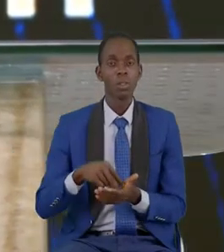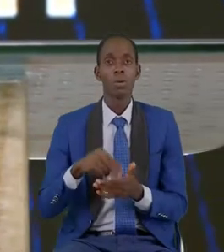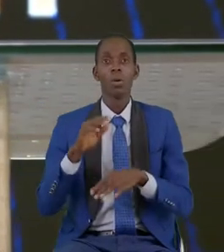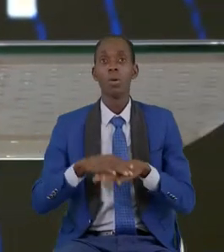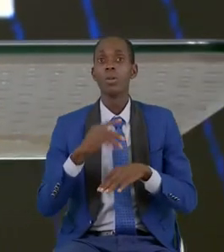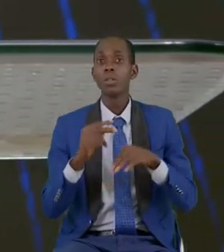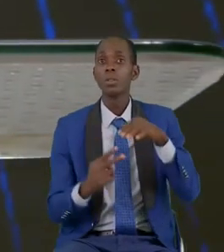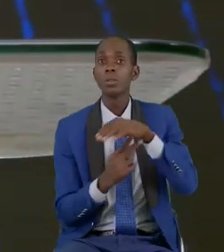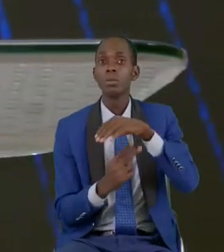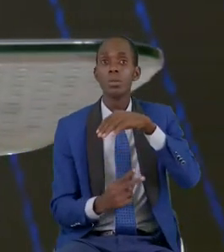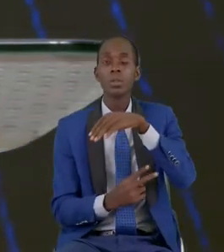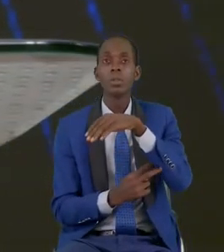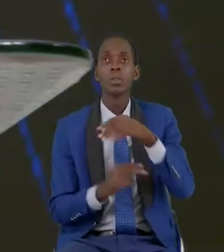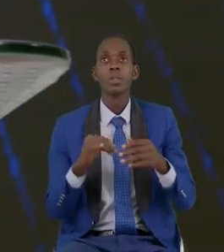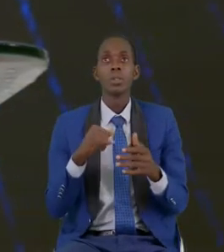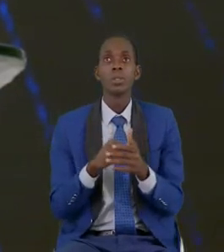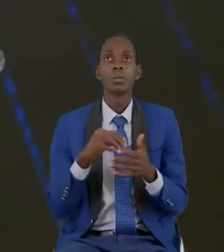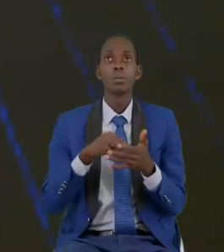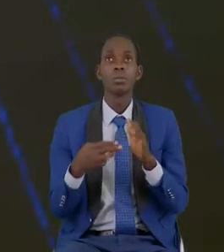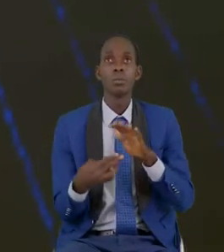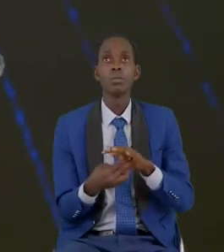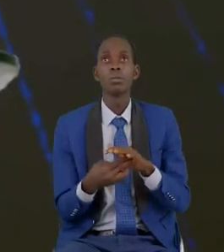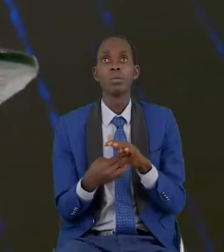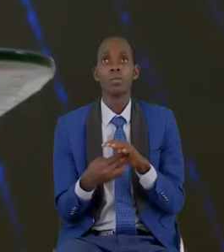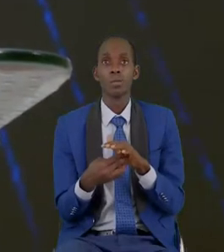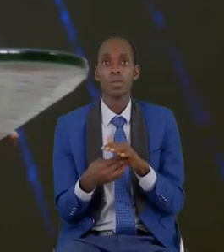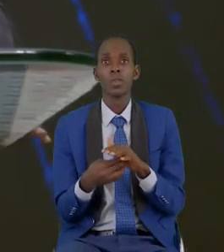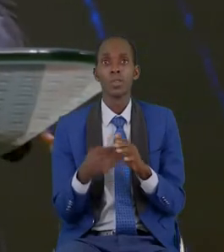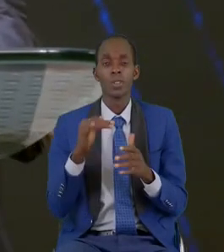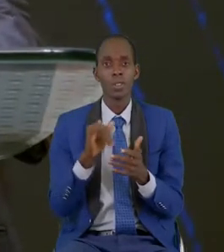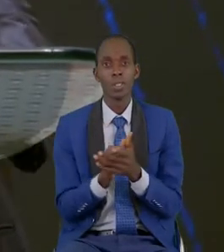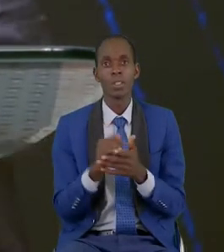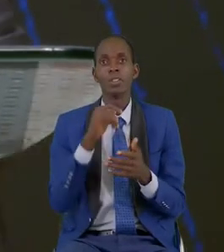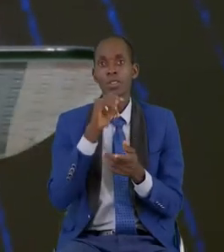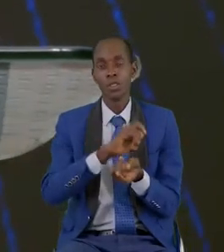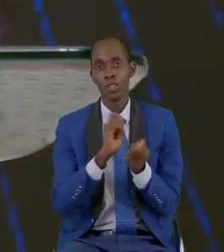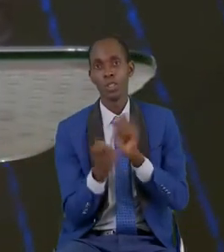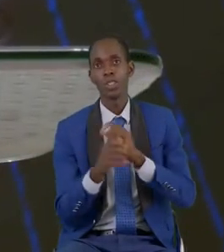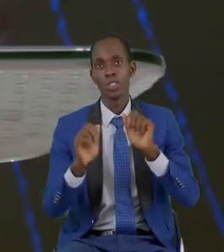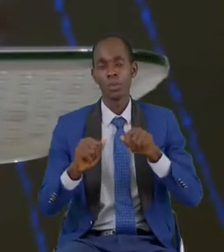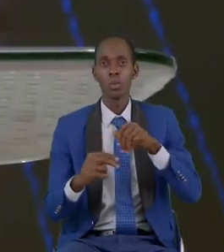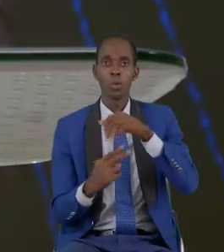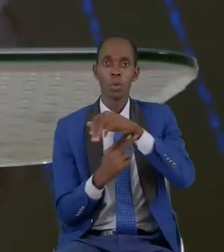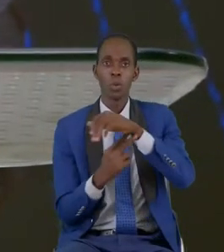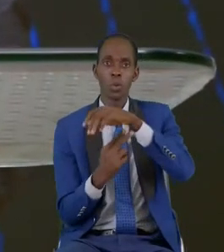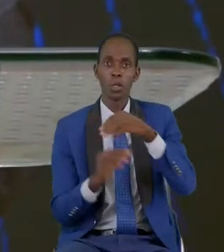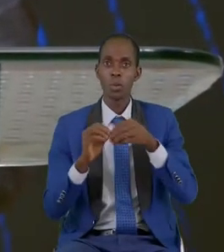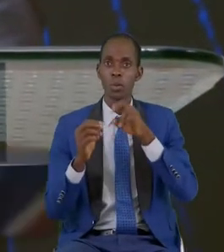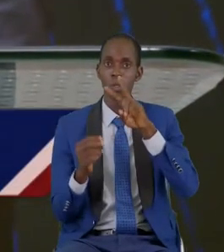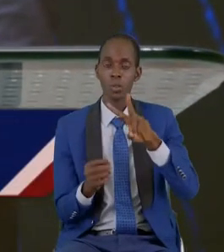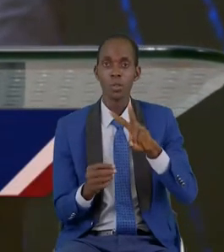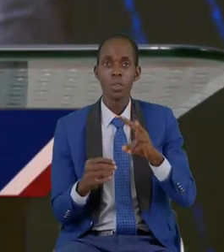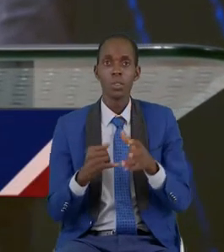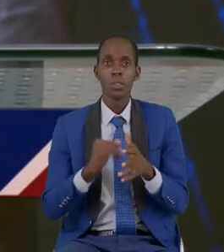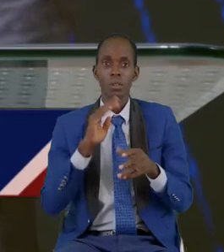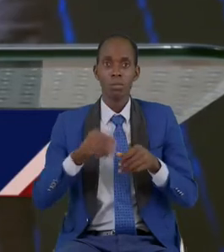The immutability of the saving pillar of truth. Number two, the instability of